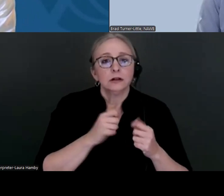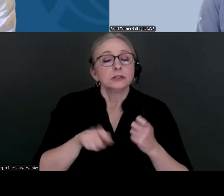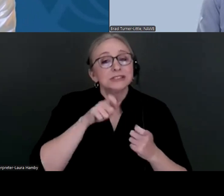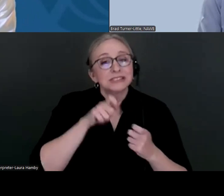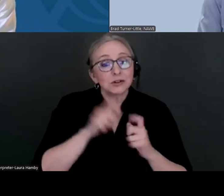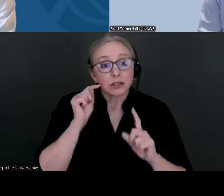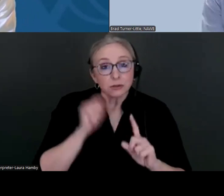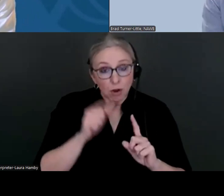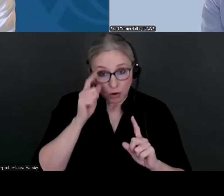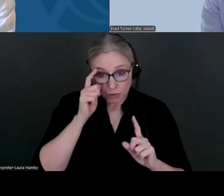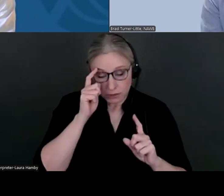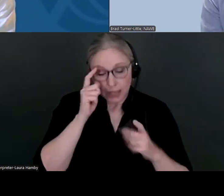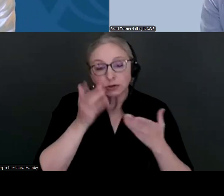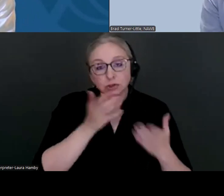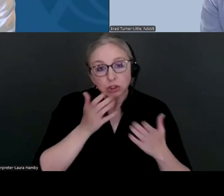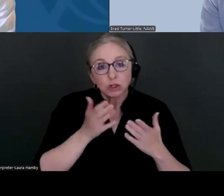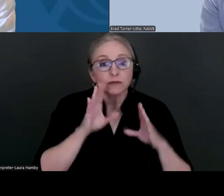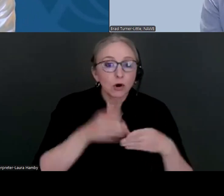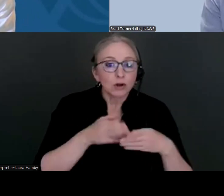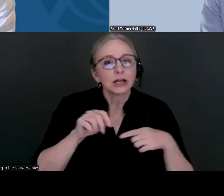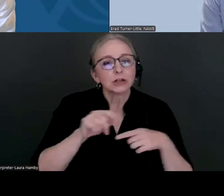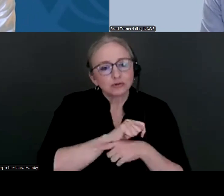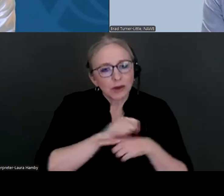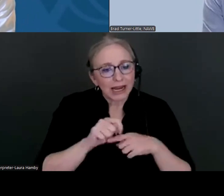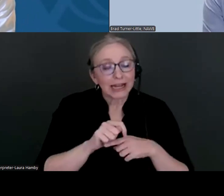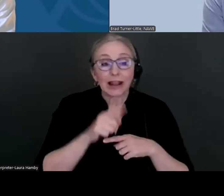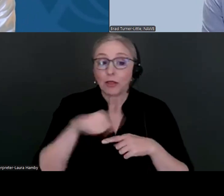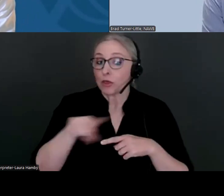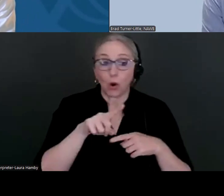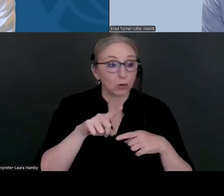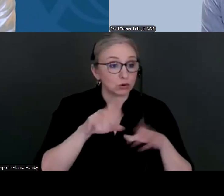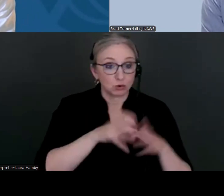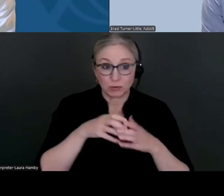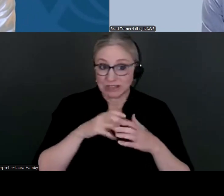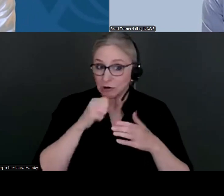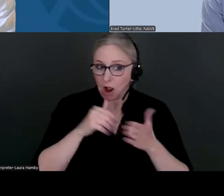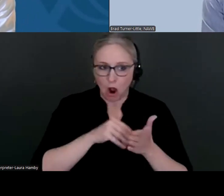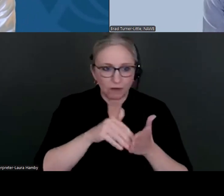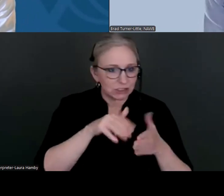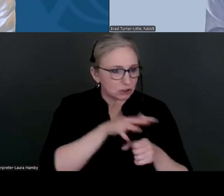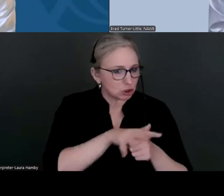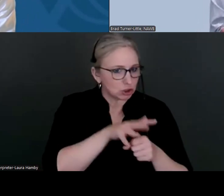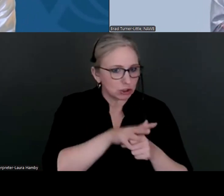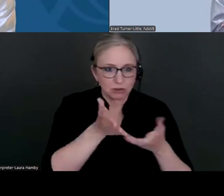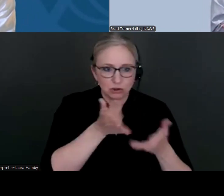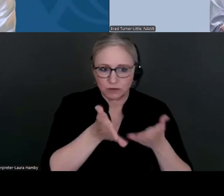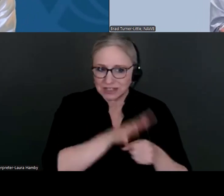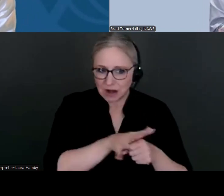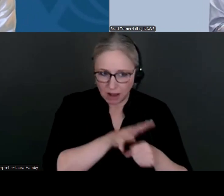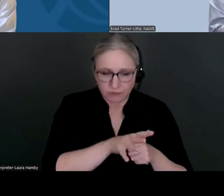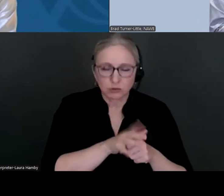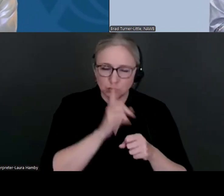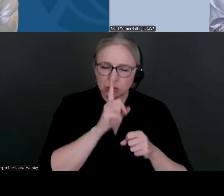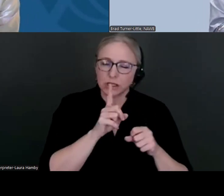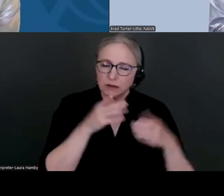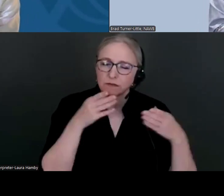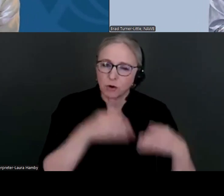that focus on training in underserved communities. So that's something that we're actively working on right now. And it's